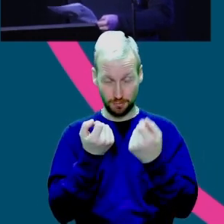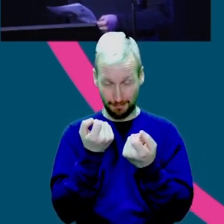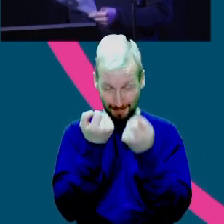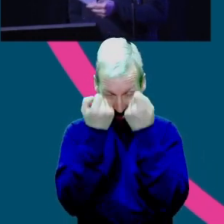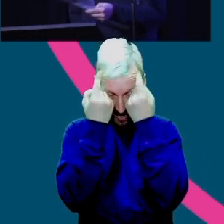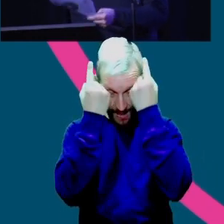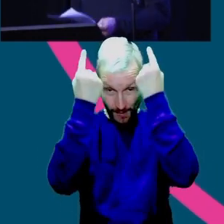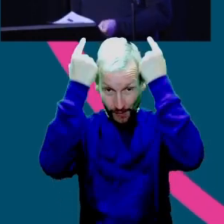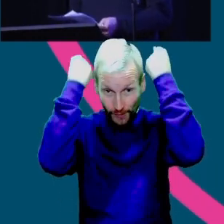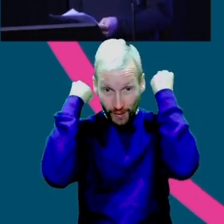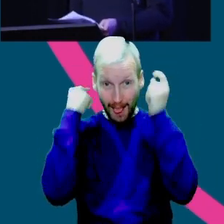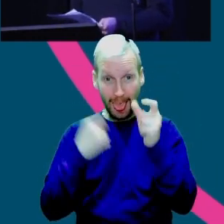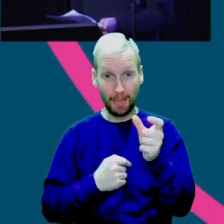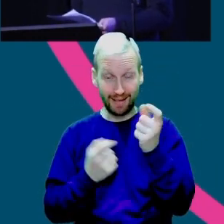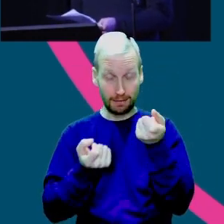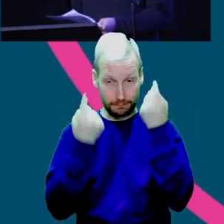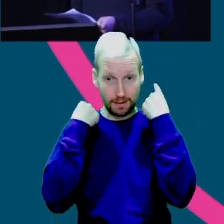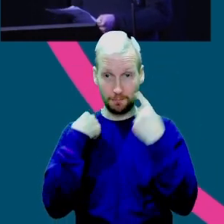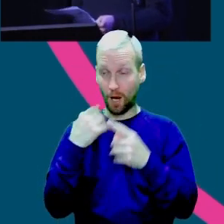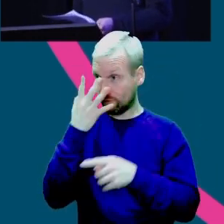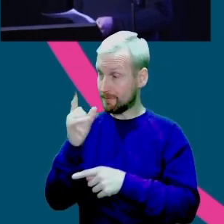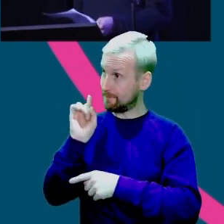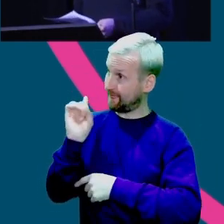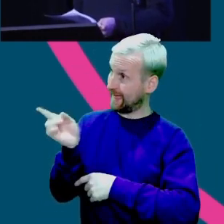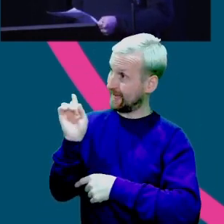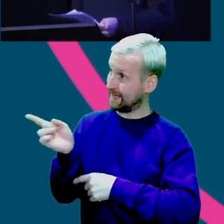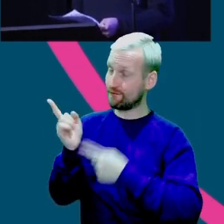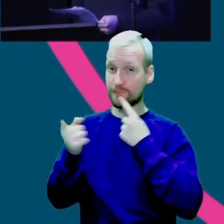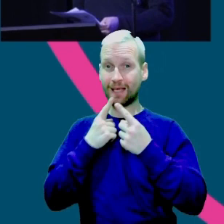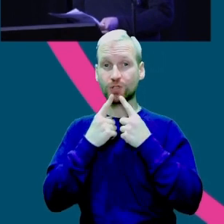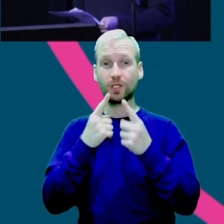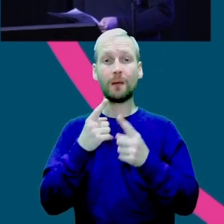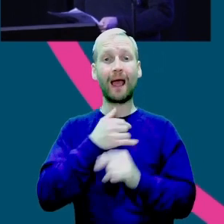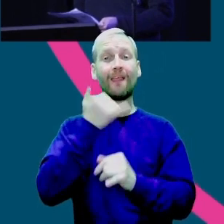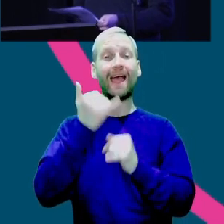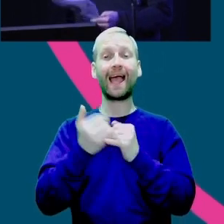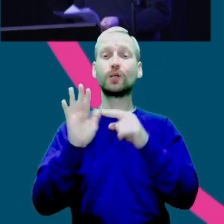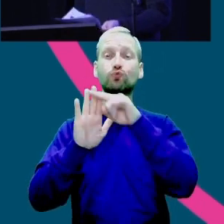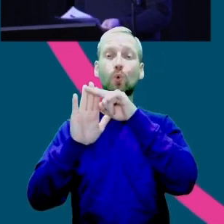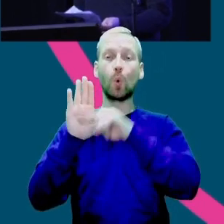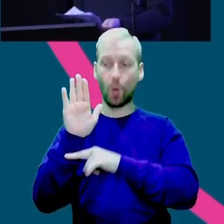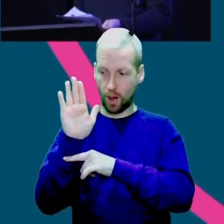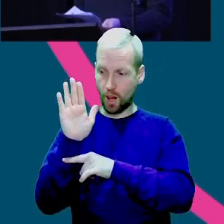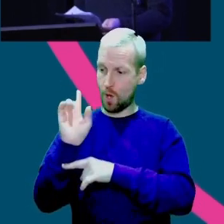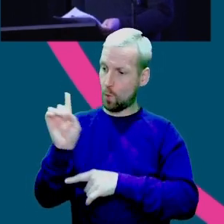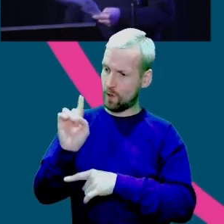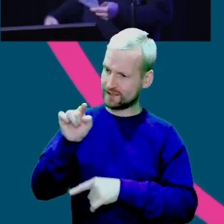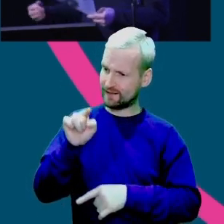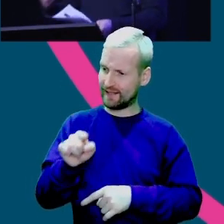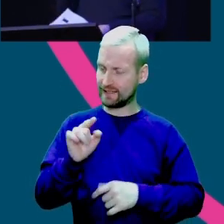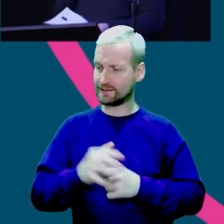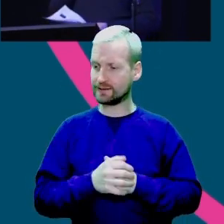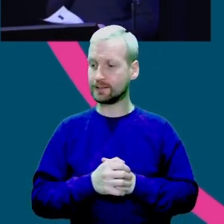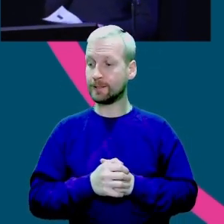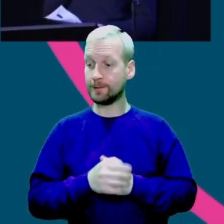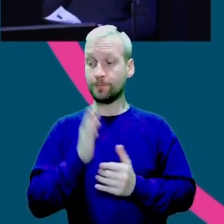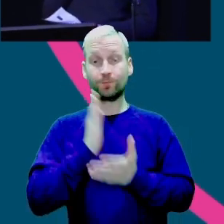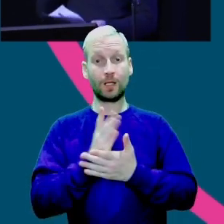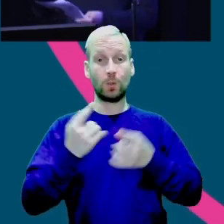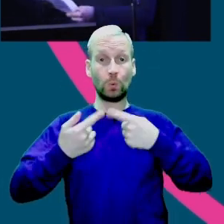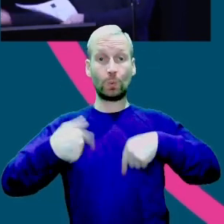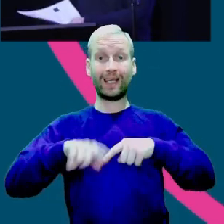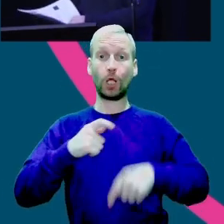However, I do remember this bit, and he talks about the peak end rule. And what is this? As